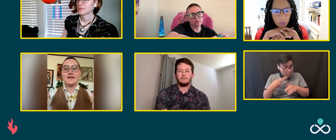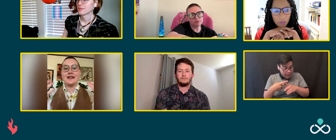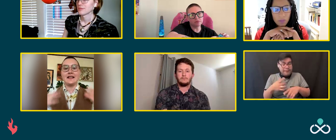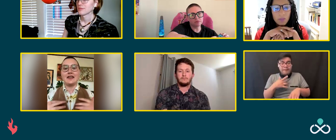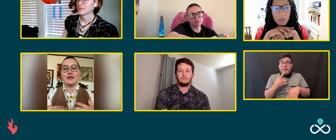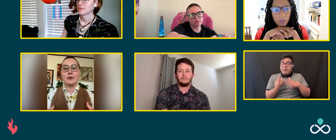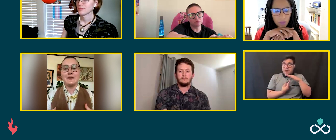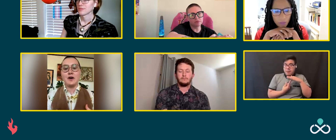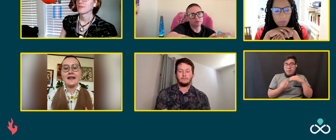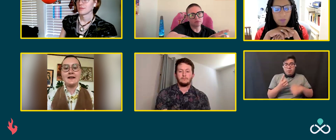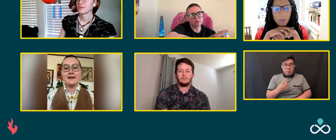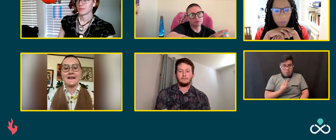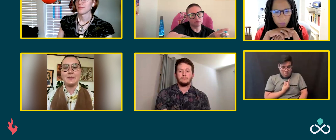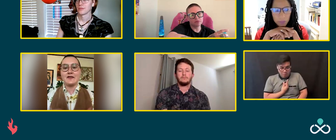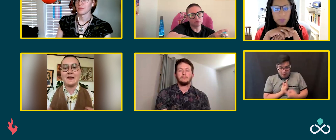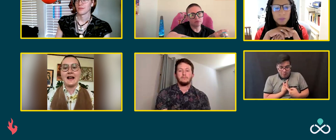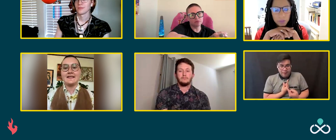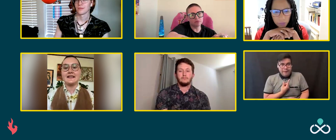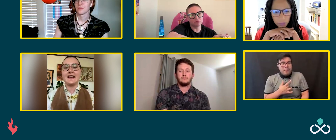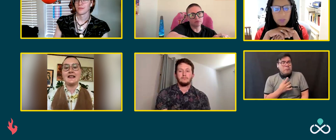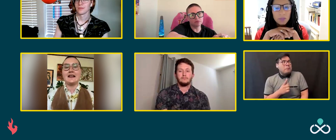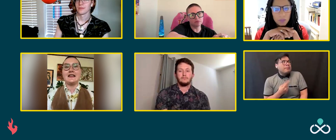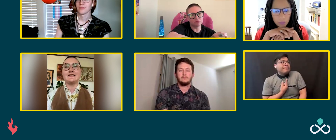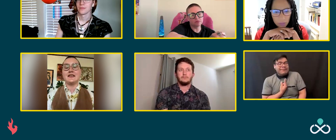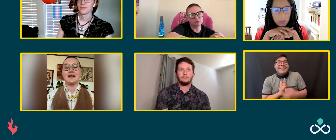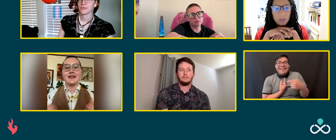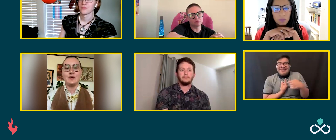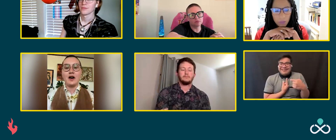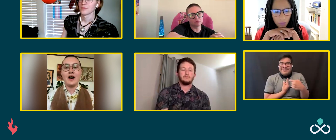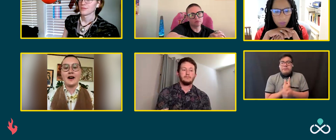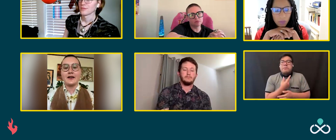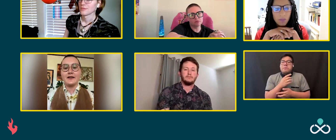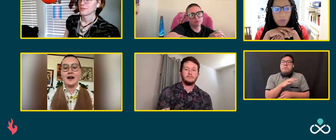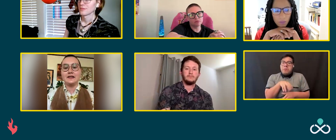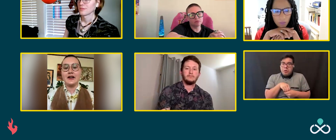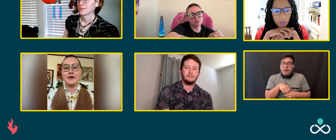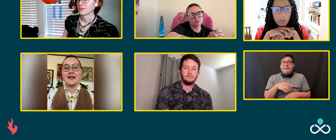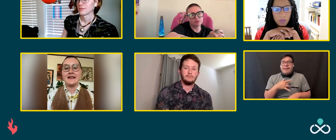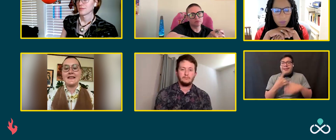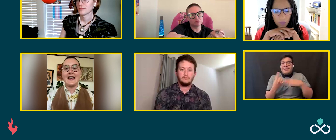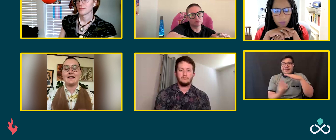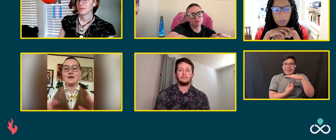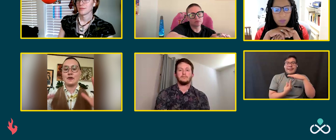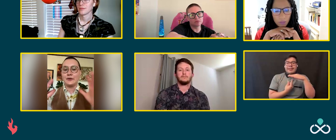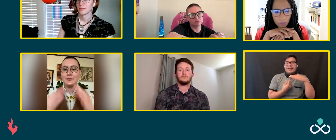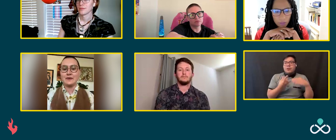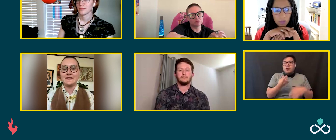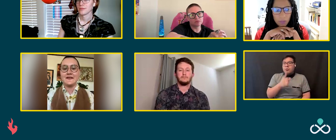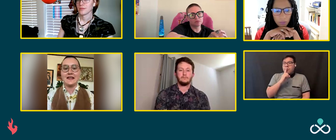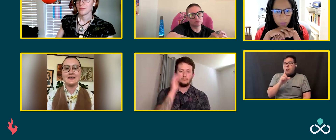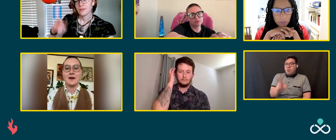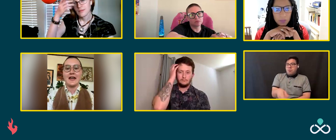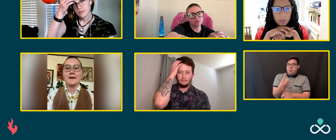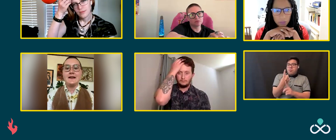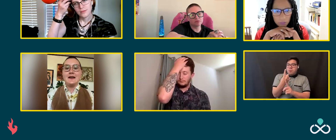start feeling like you're the only one. That's part of being isolated, is feeling like you are alone in that you're the only one who is